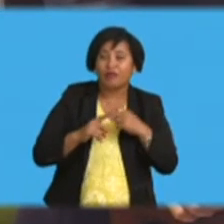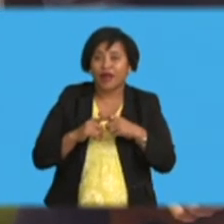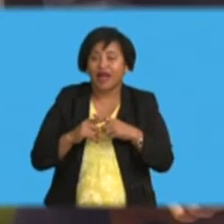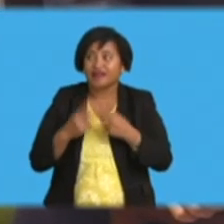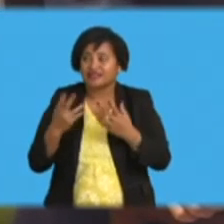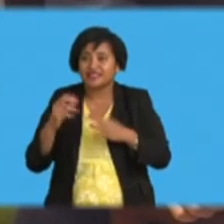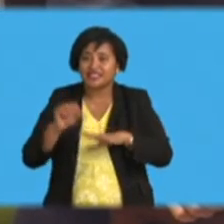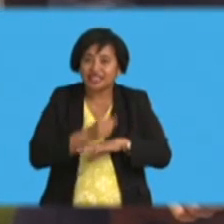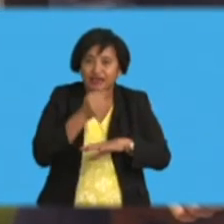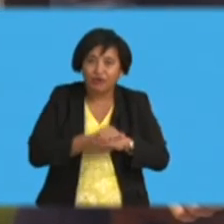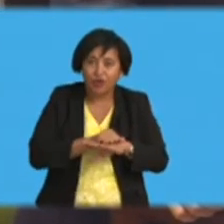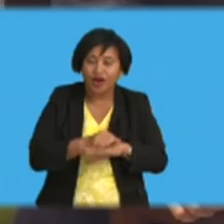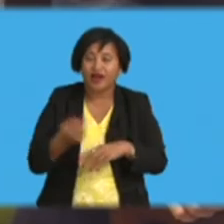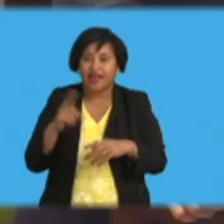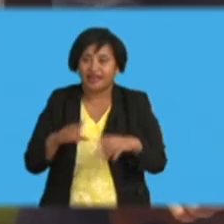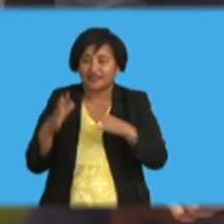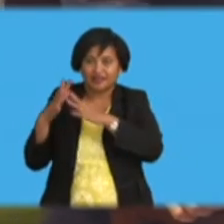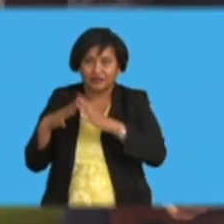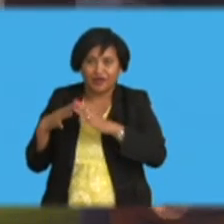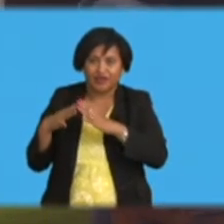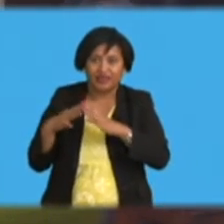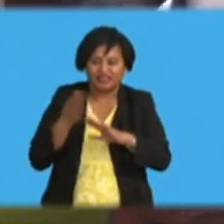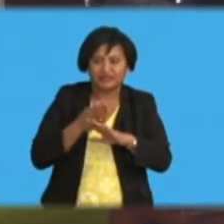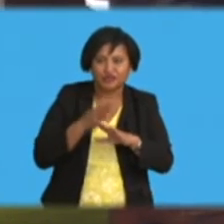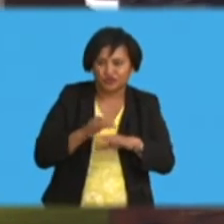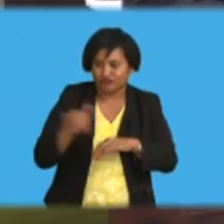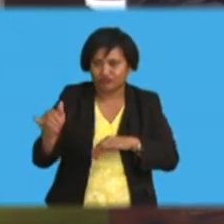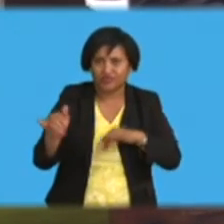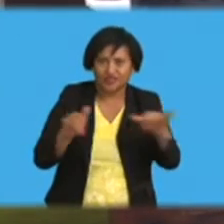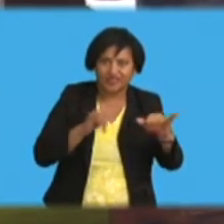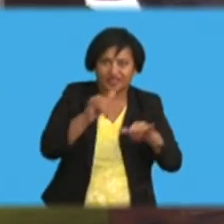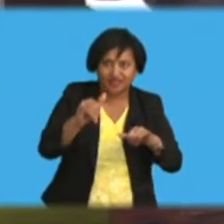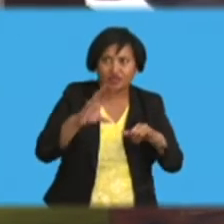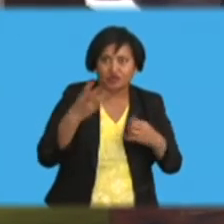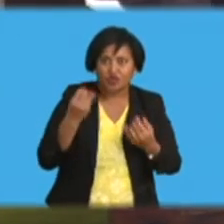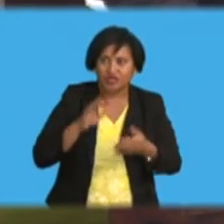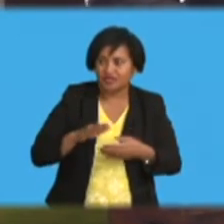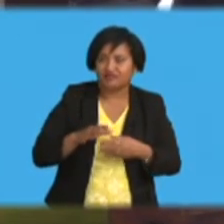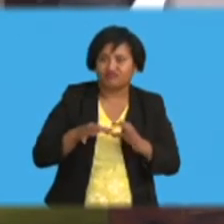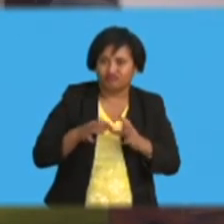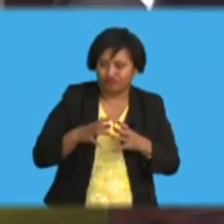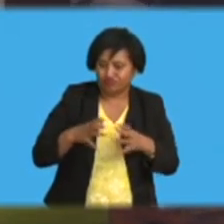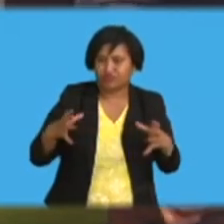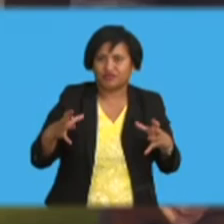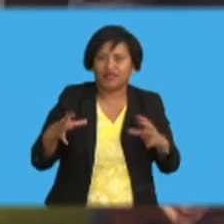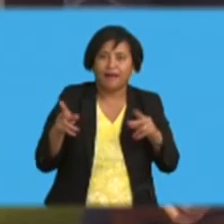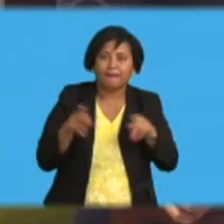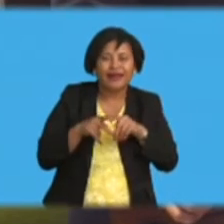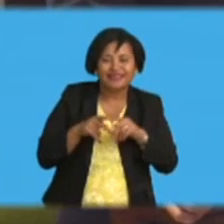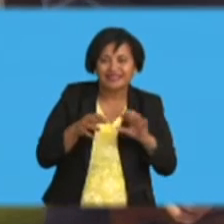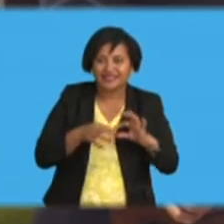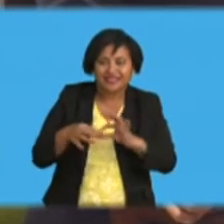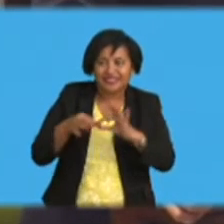San Francisco, Fiji Airways, Madam Speaker, grew its partnership network exponentially. This has been done through meaningful code share